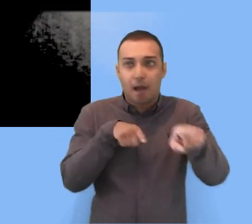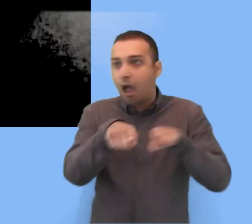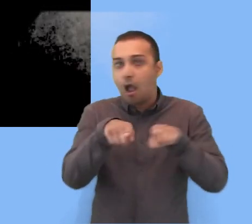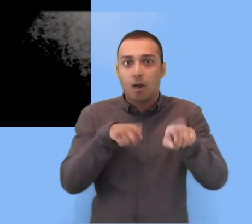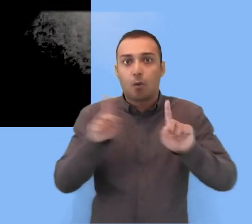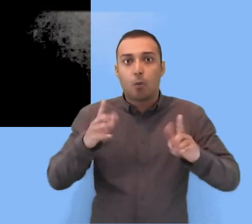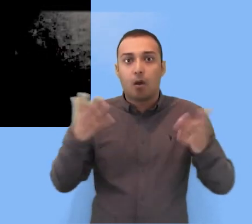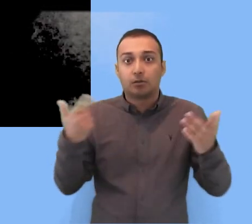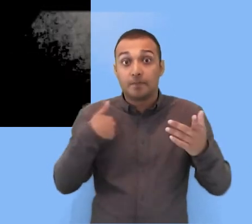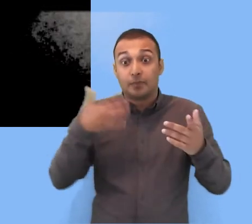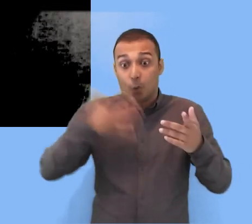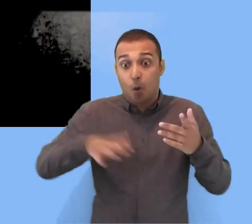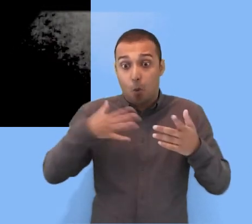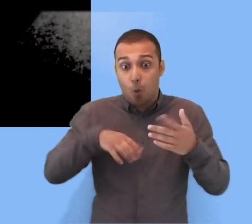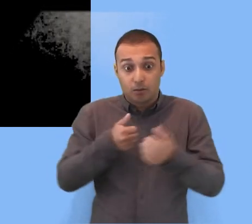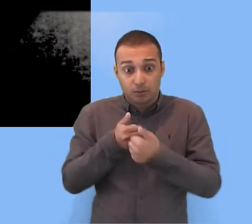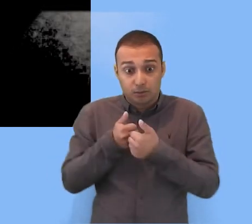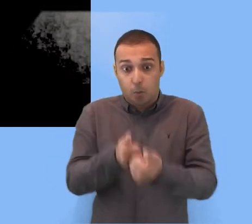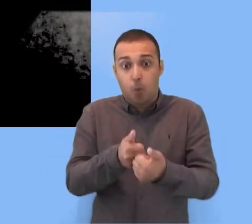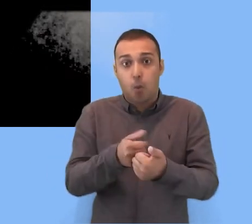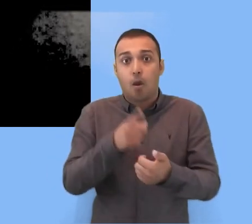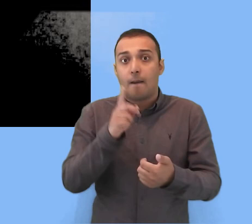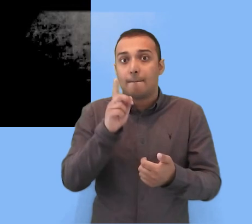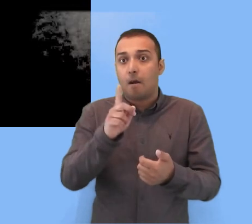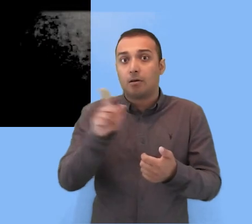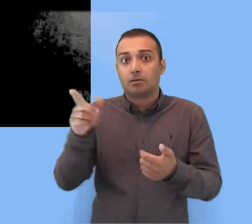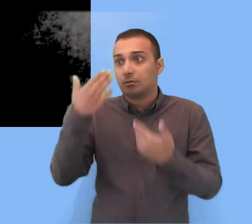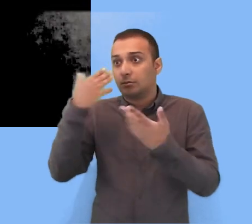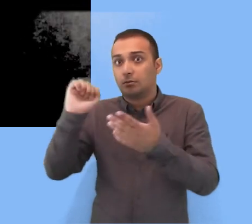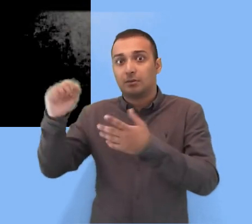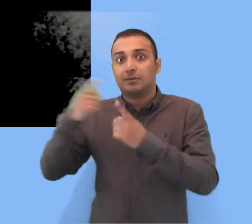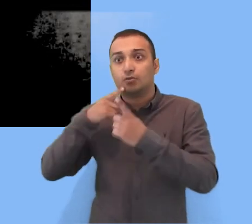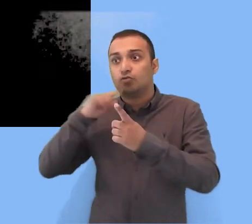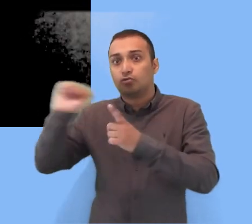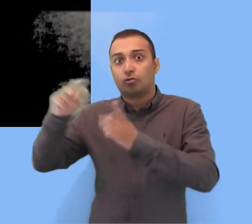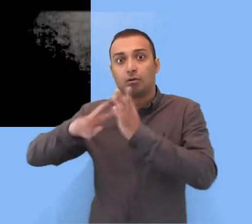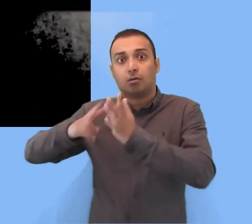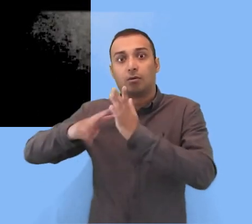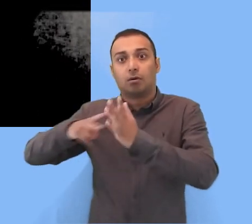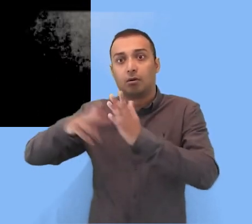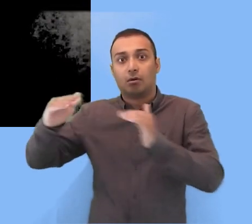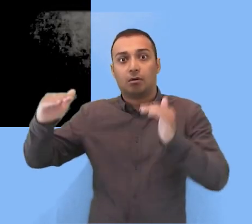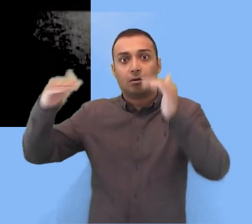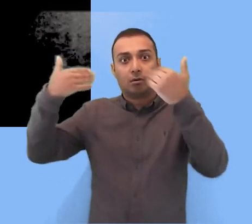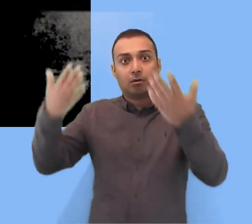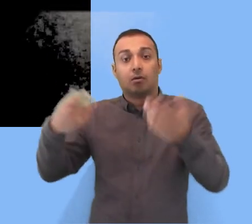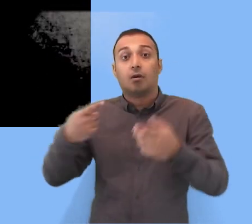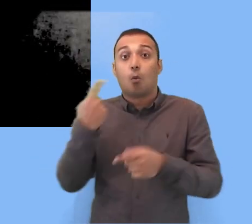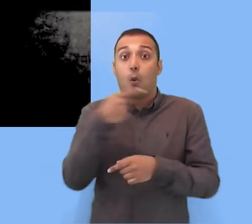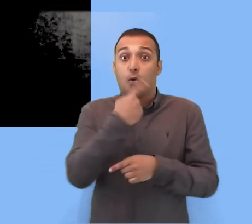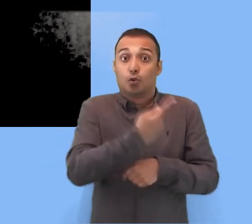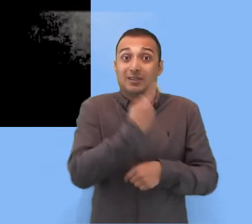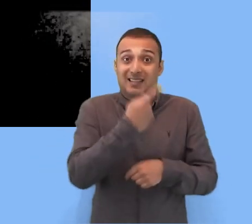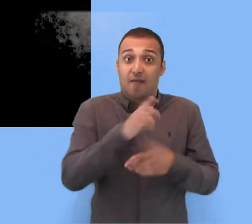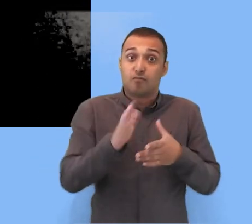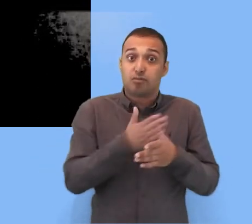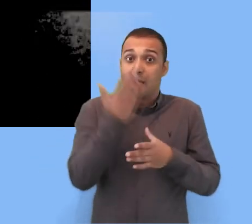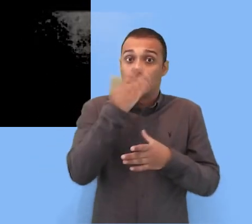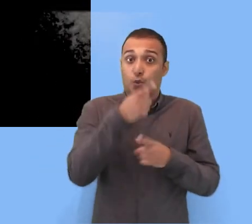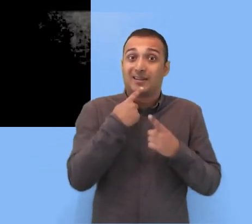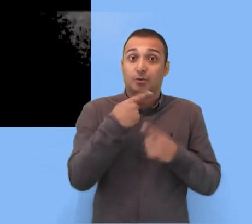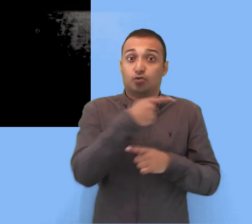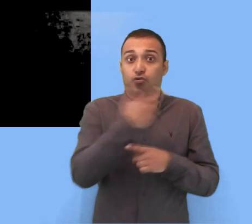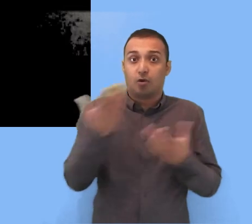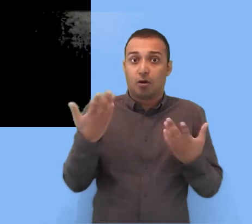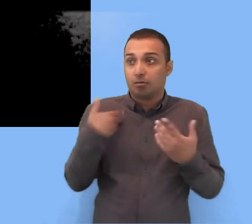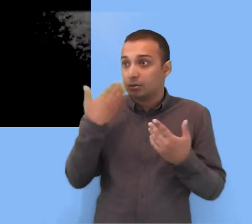they just didn't know exactly. One who was a primary school teacher didn't know about the method. The third parent that we didn't get